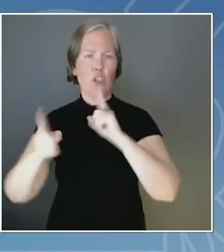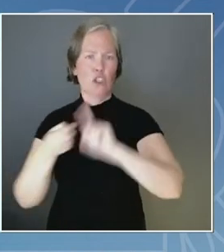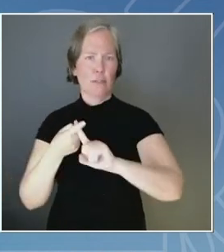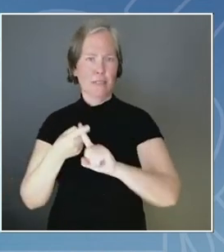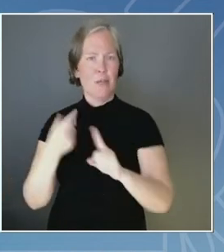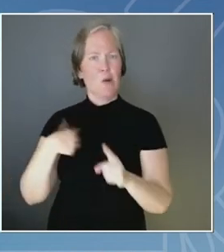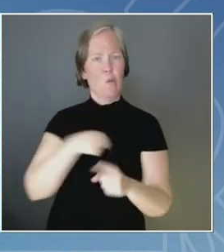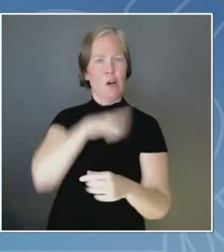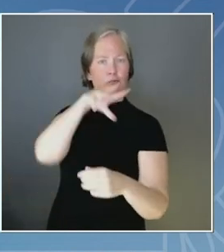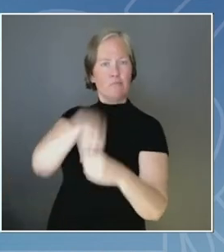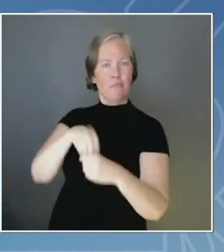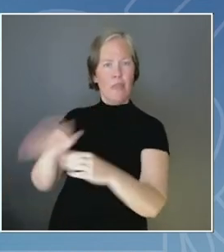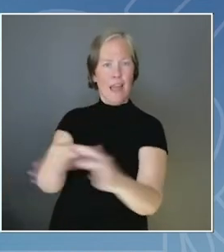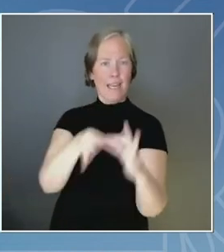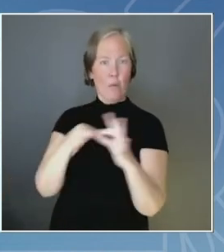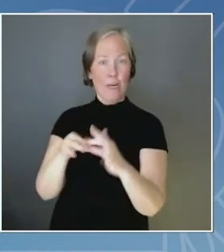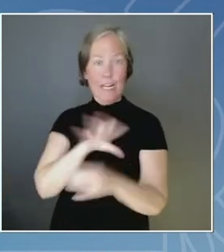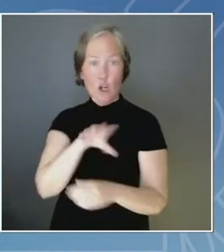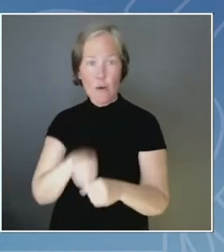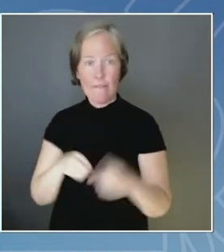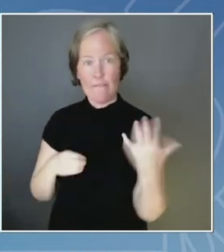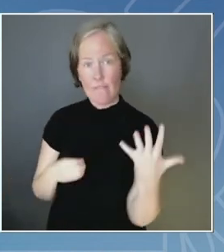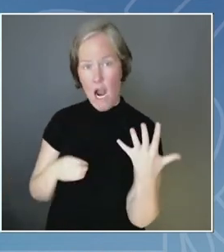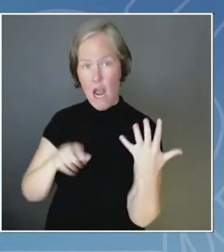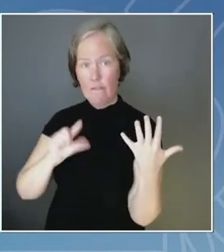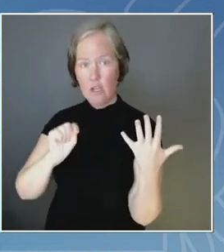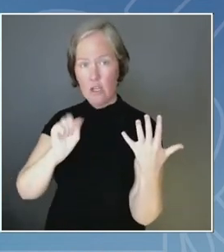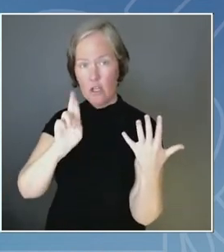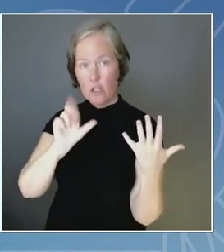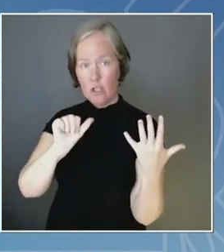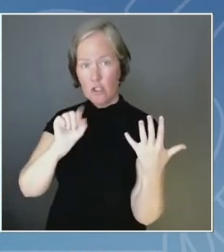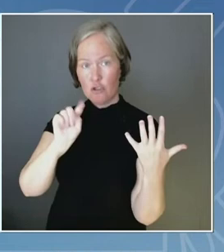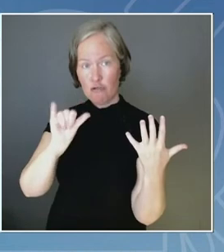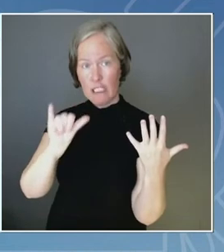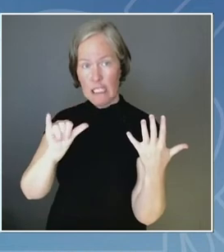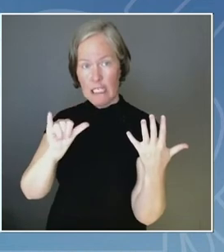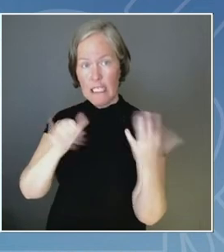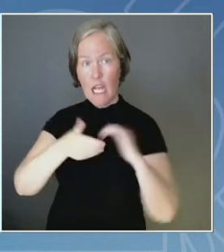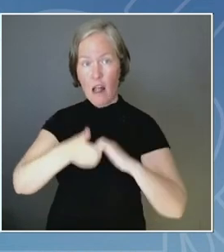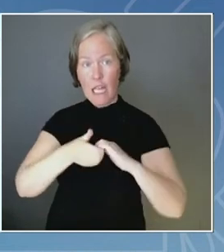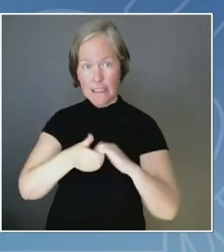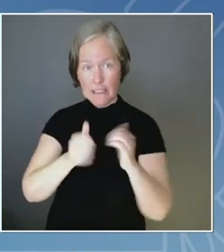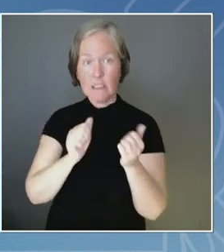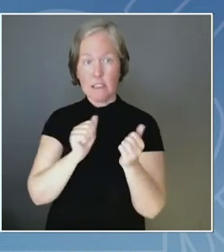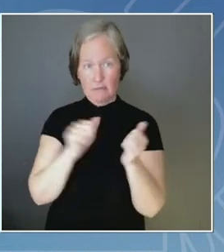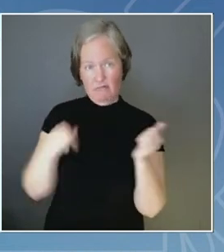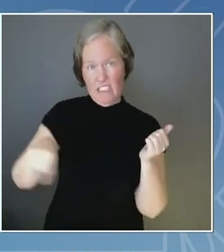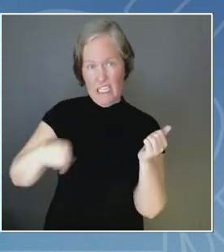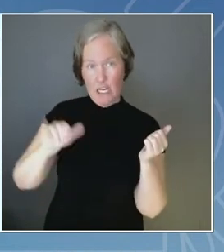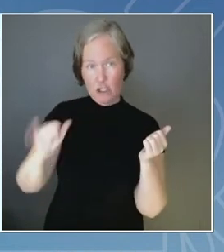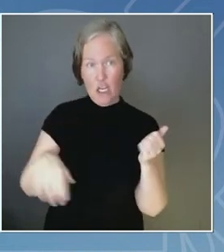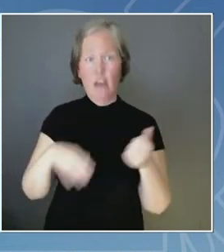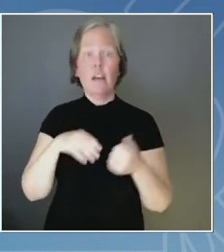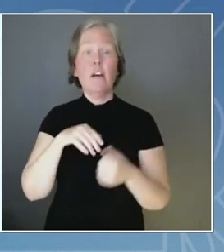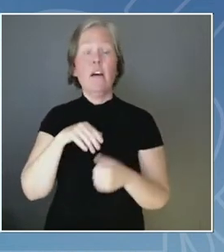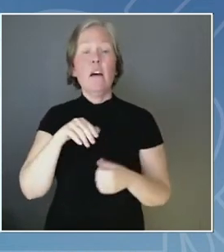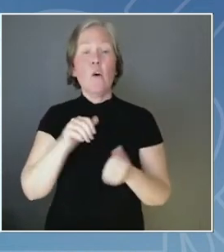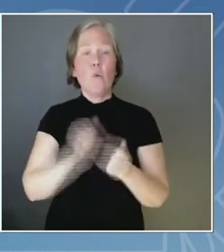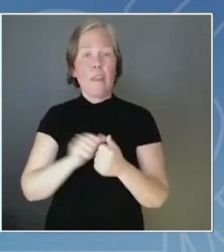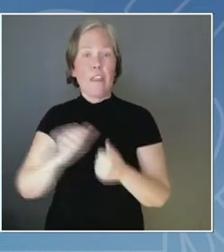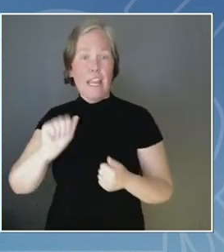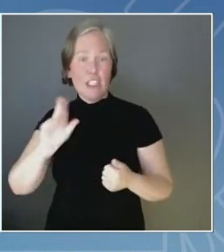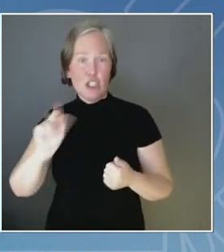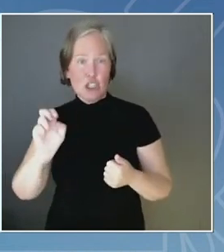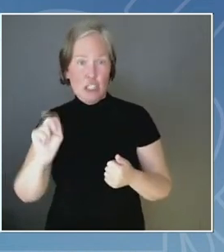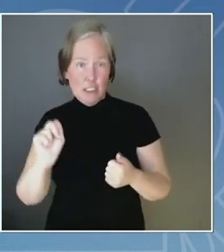That includes our five treaty alliances in Asia, two of which are with ASEAN member states, the Philippines and Thailand, as well